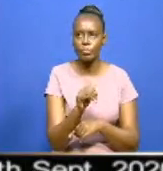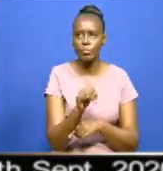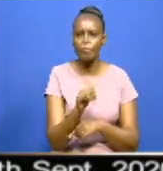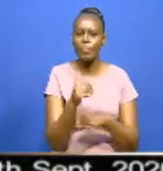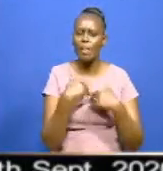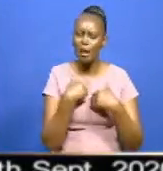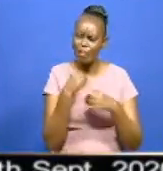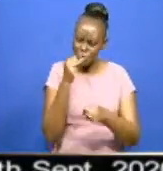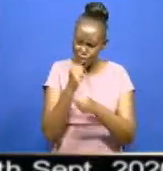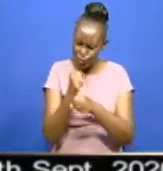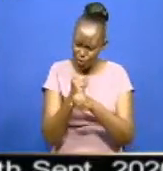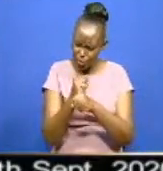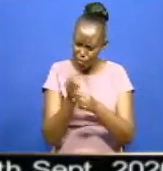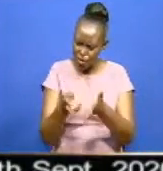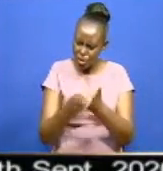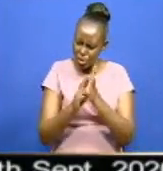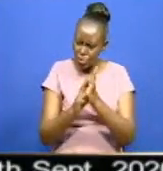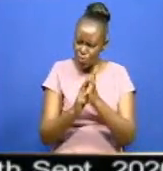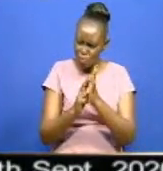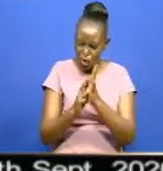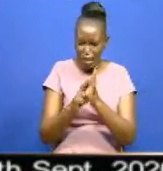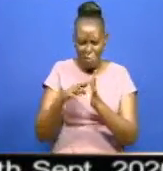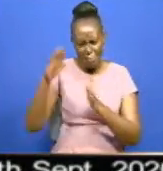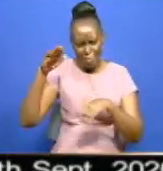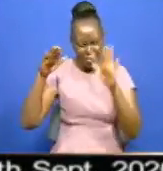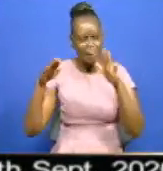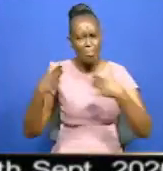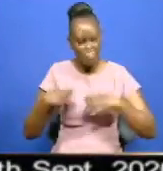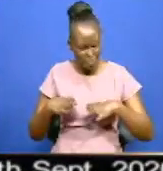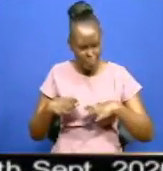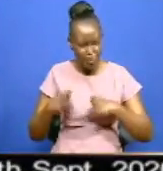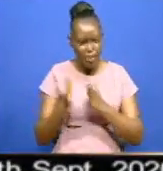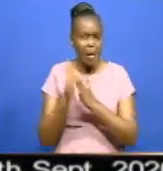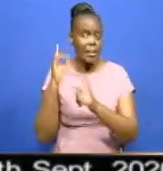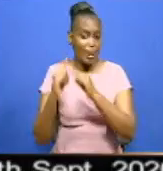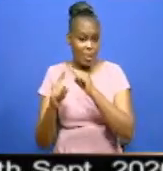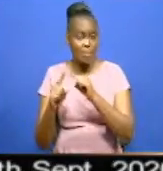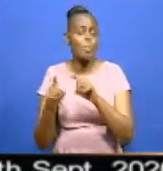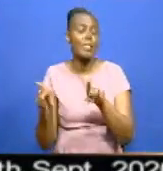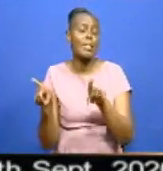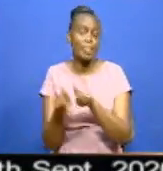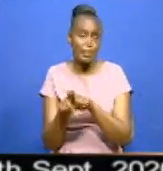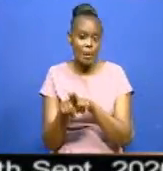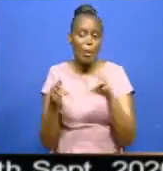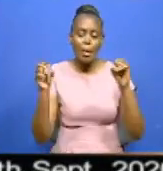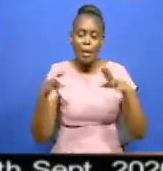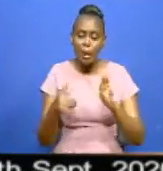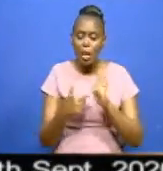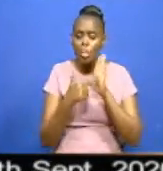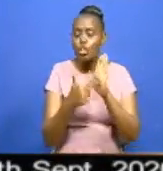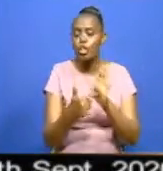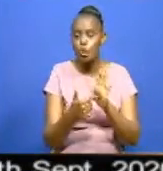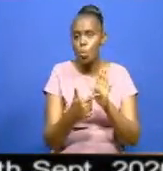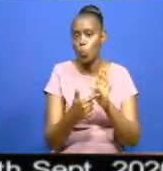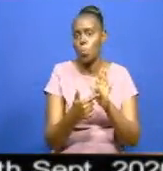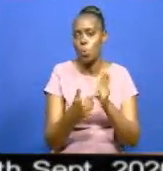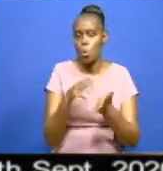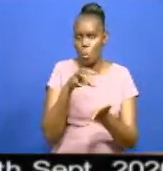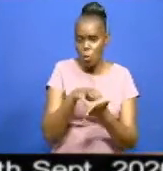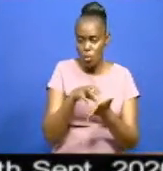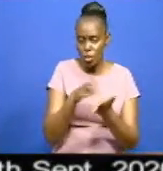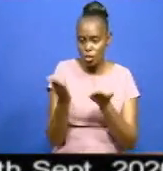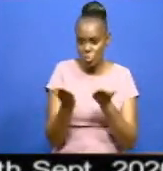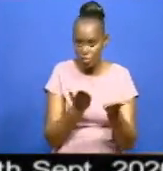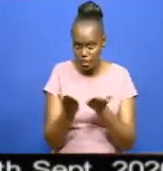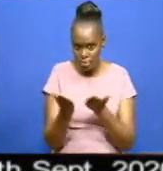certain jobs that require a certain level of maturity and experience, and they are clearly spelled out in the terms and conditions of